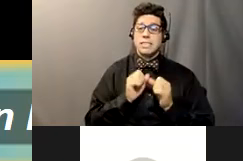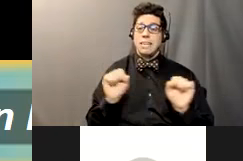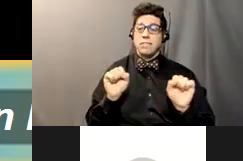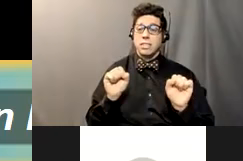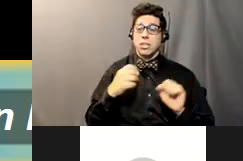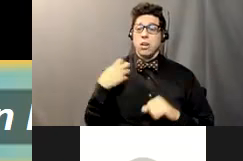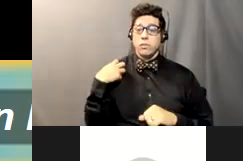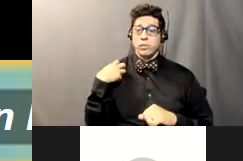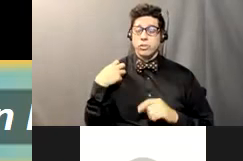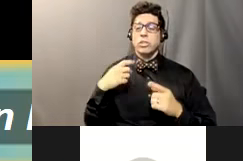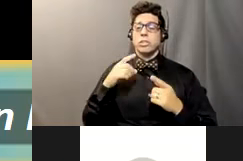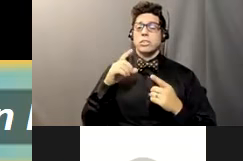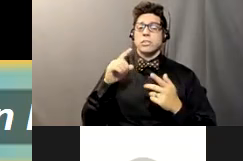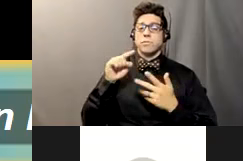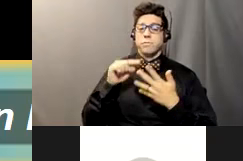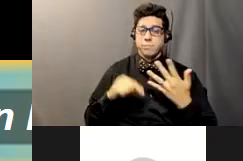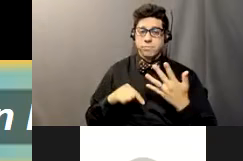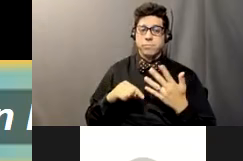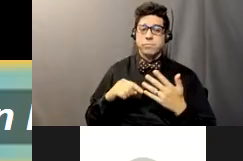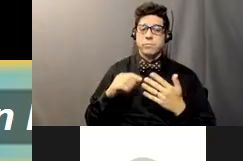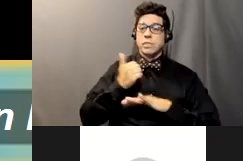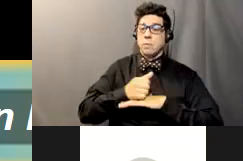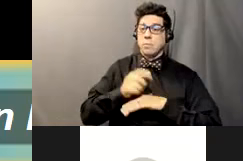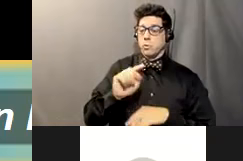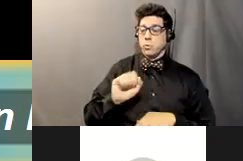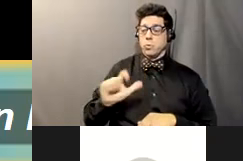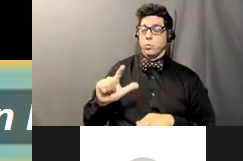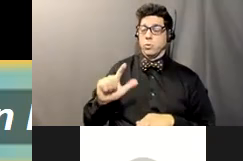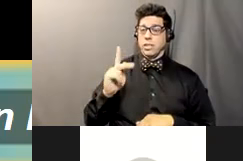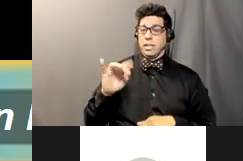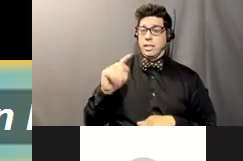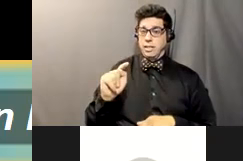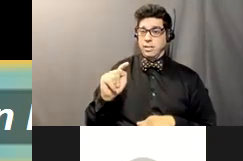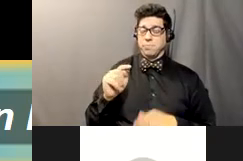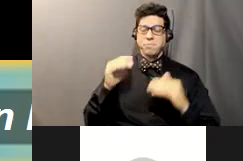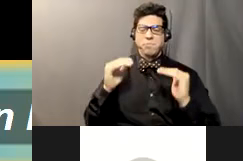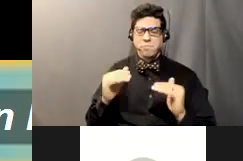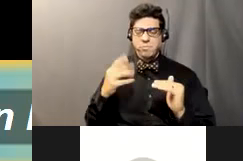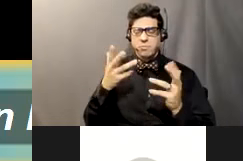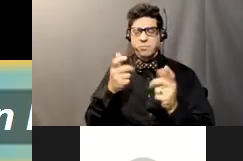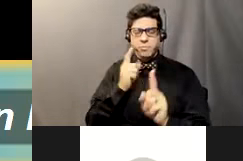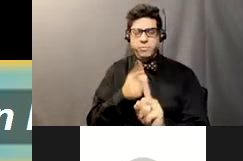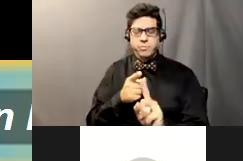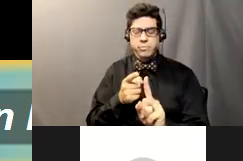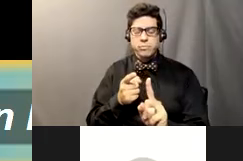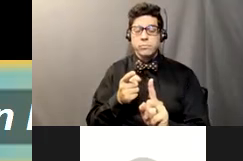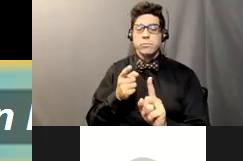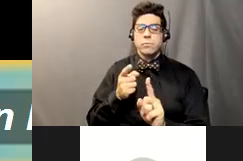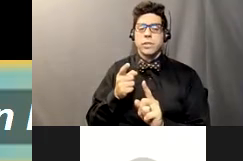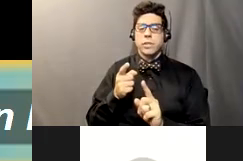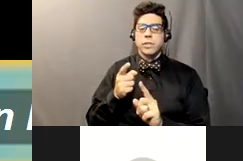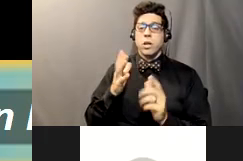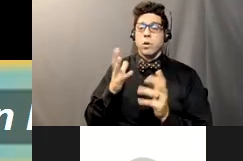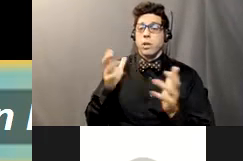a media toolkit. Our next steps are going to be under an overarching goal that we want to